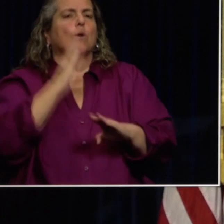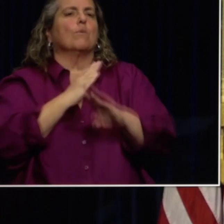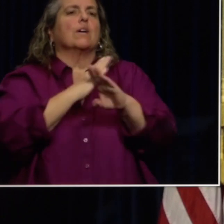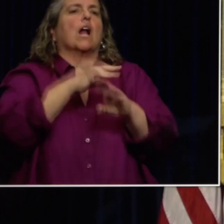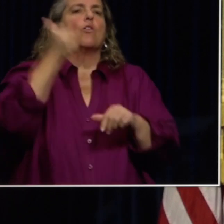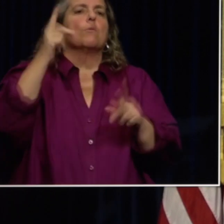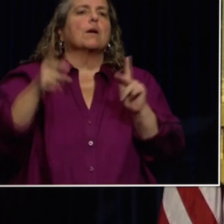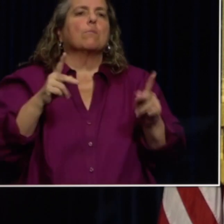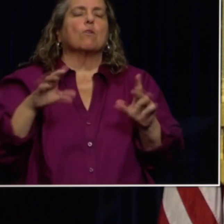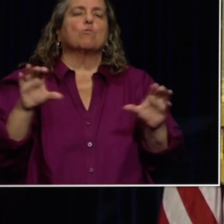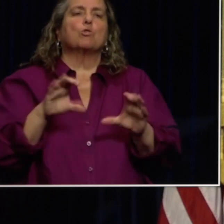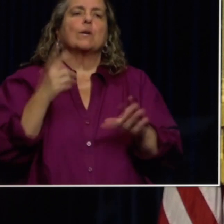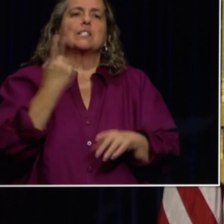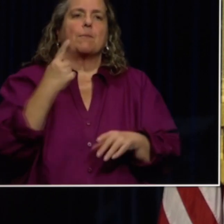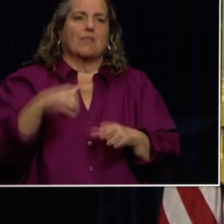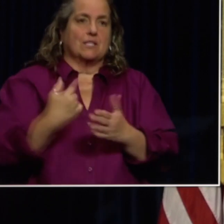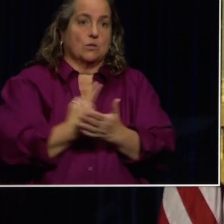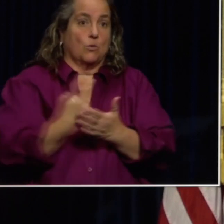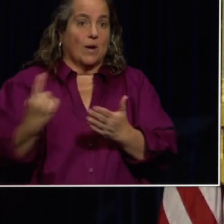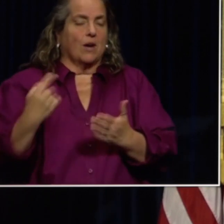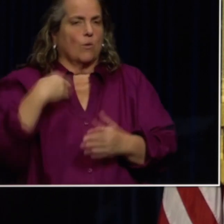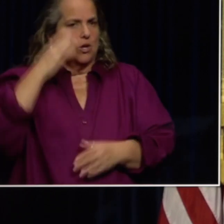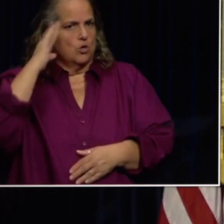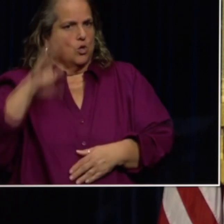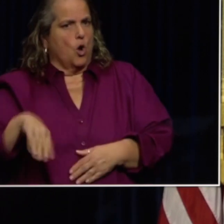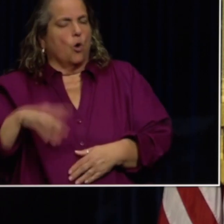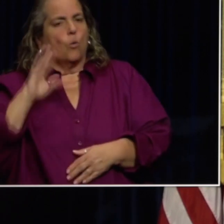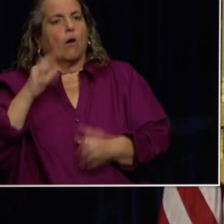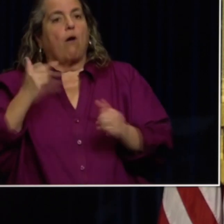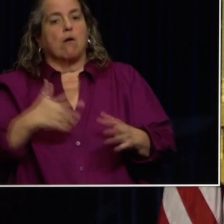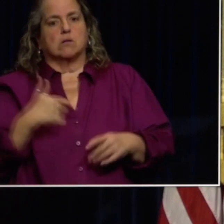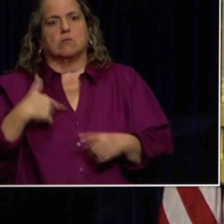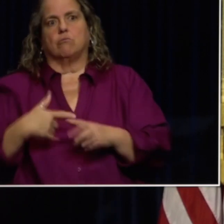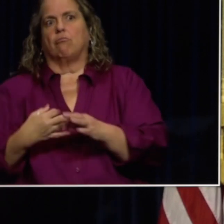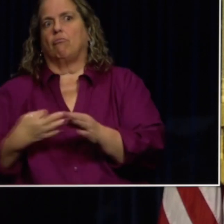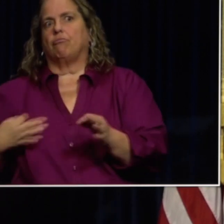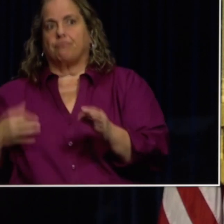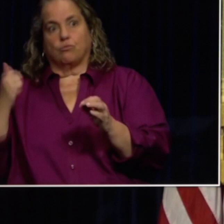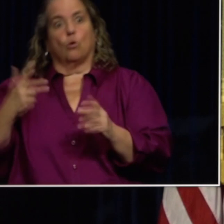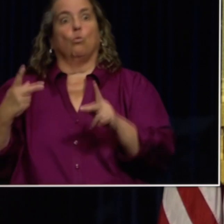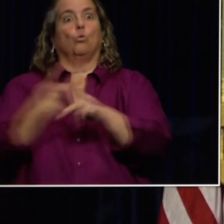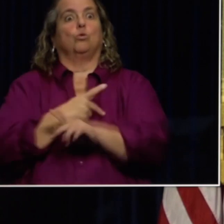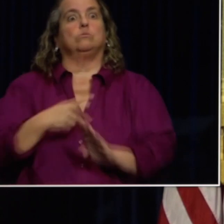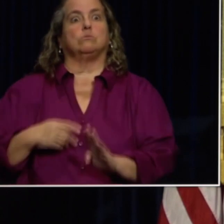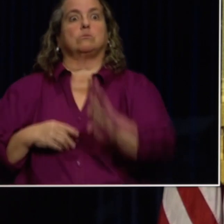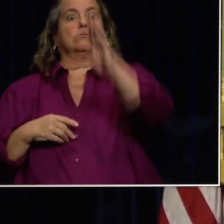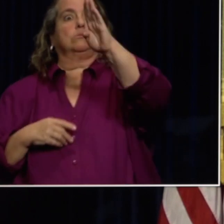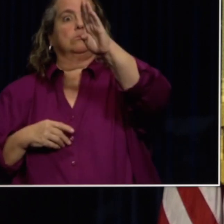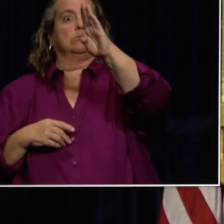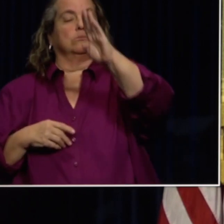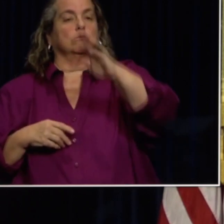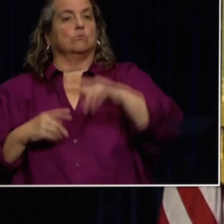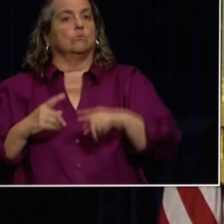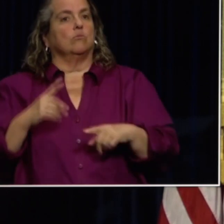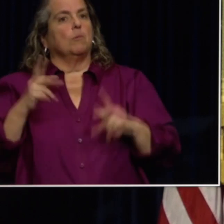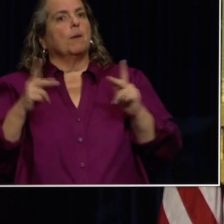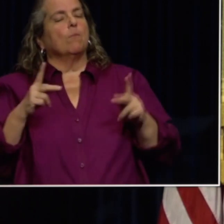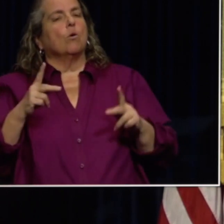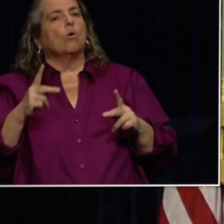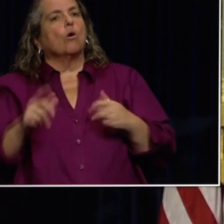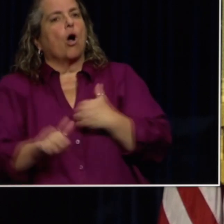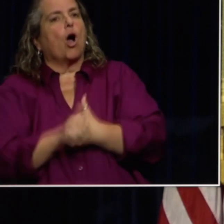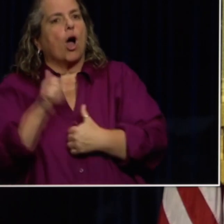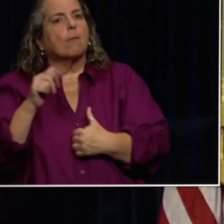doing something this week that we know will set us back, will spike the curve, and will cause harm to people that are out